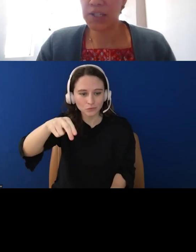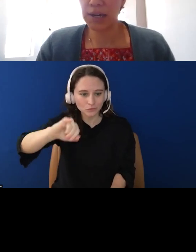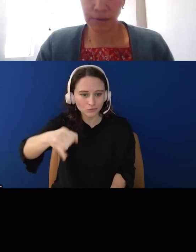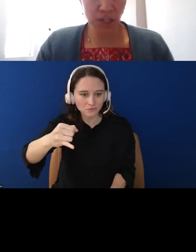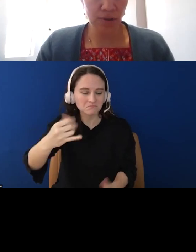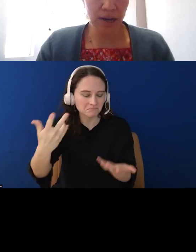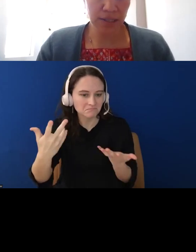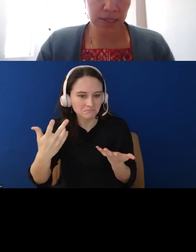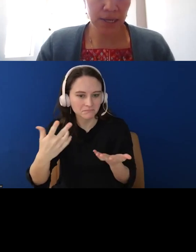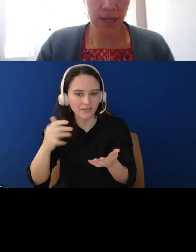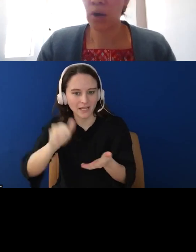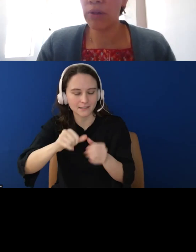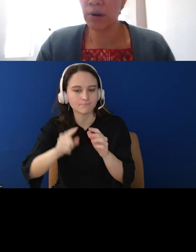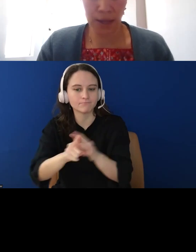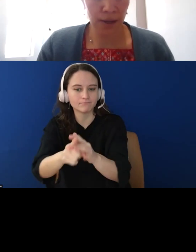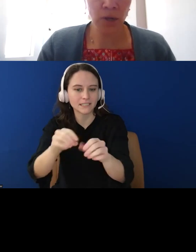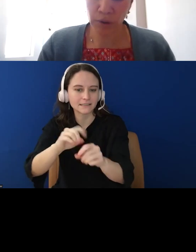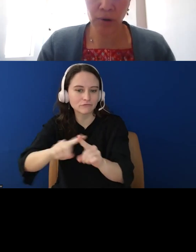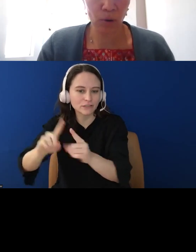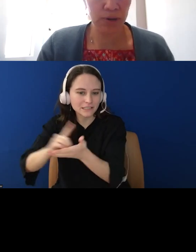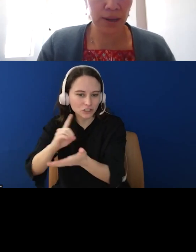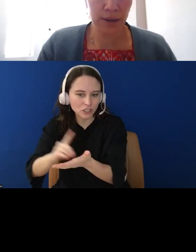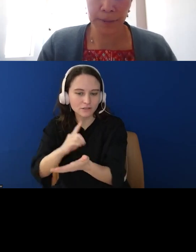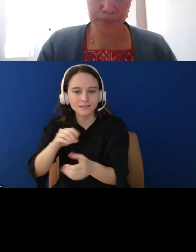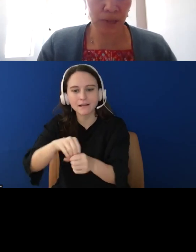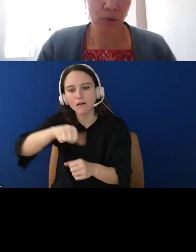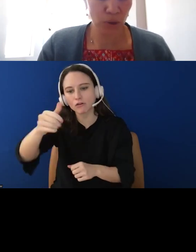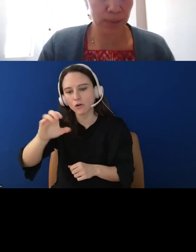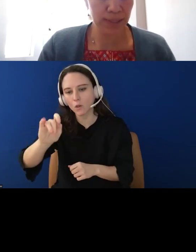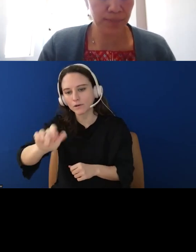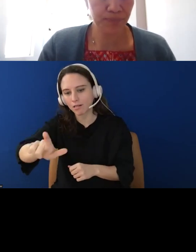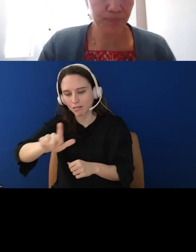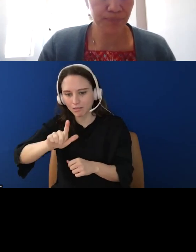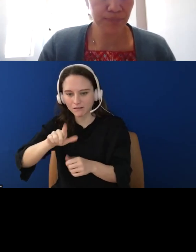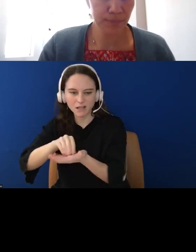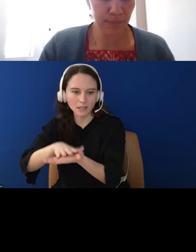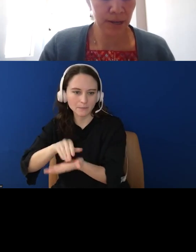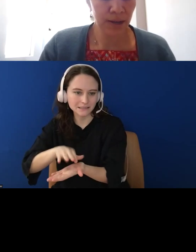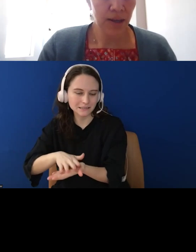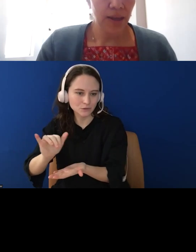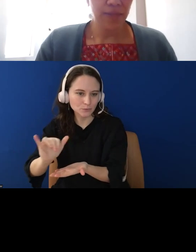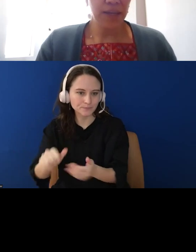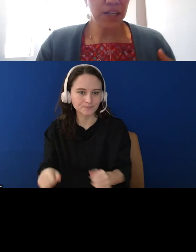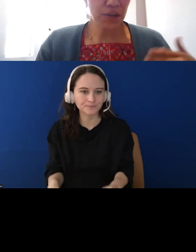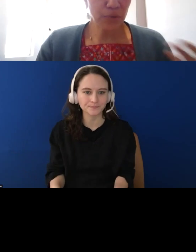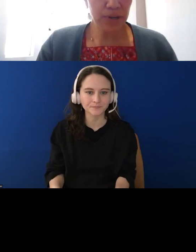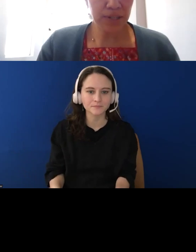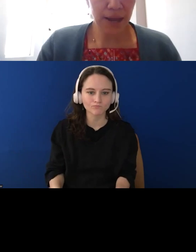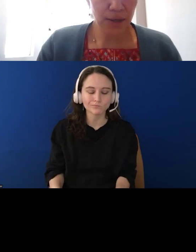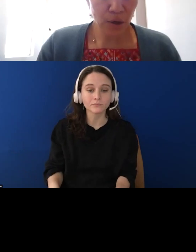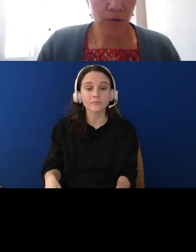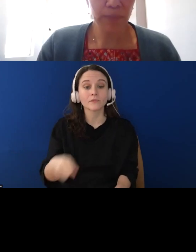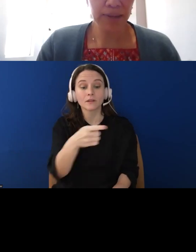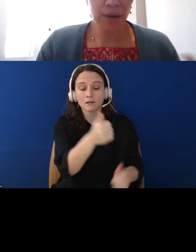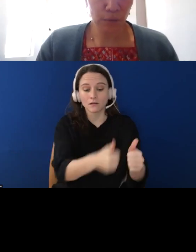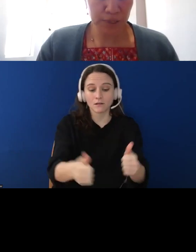and Kaqchikel dictionaries in other colonial documents. The K'iche' rulers